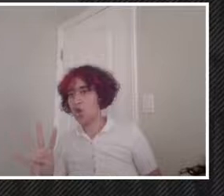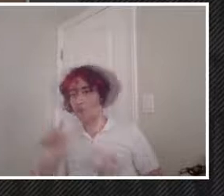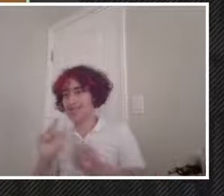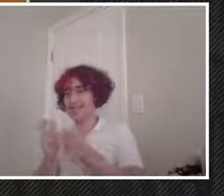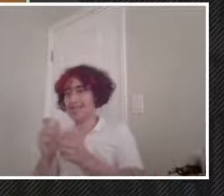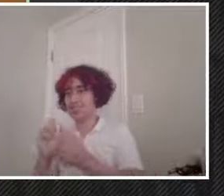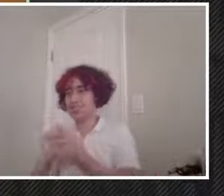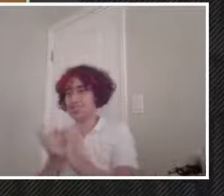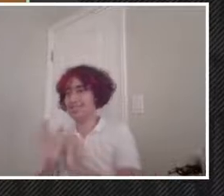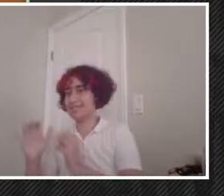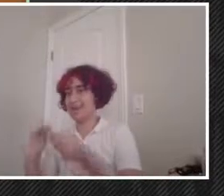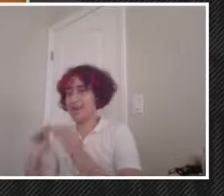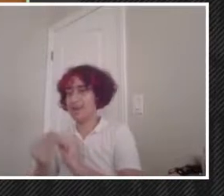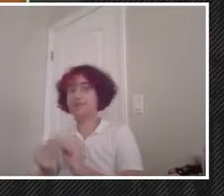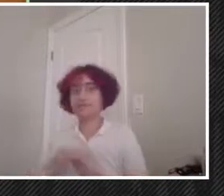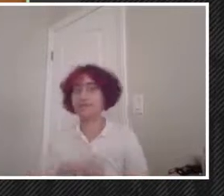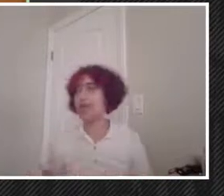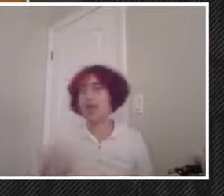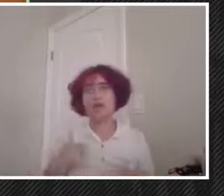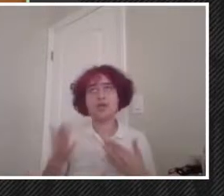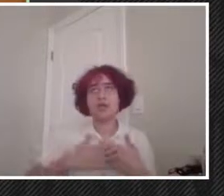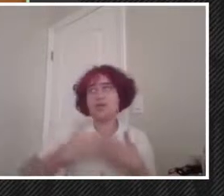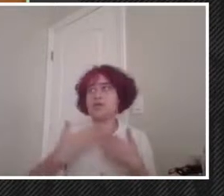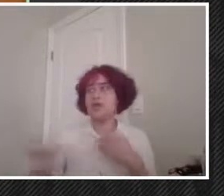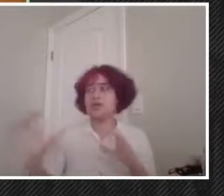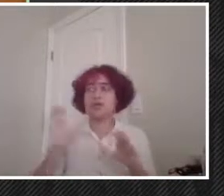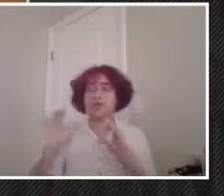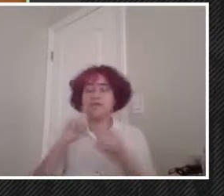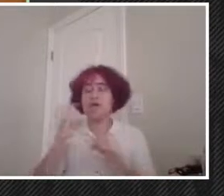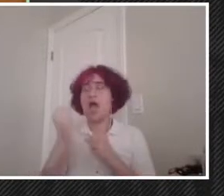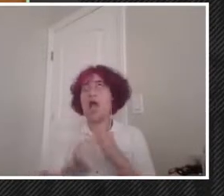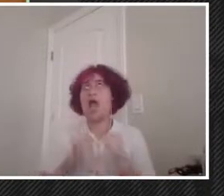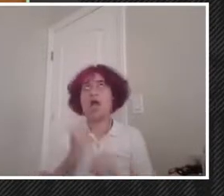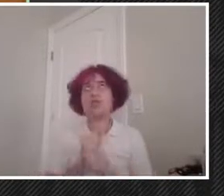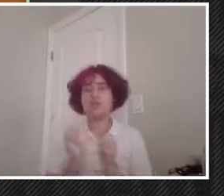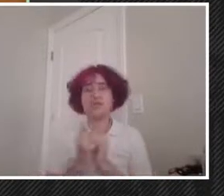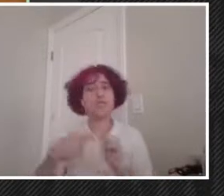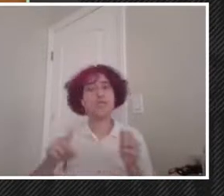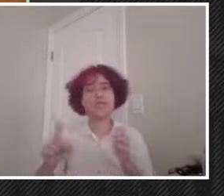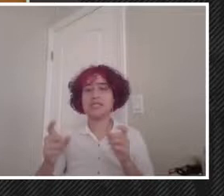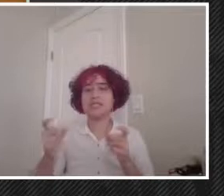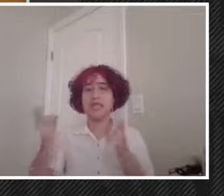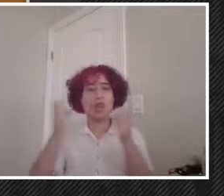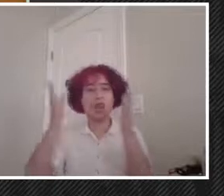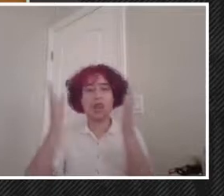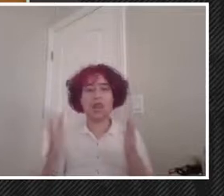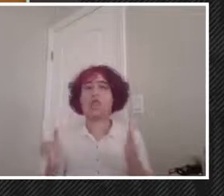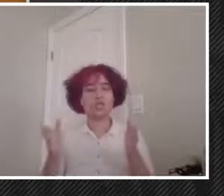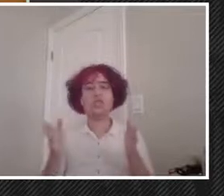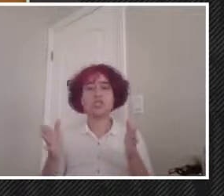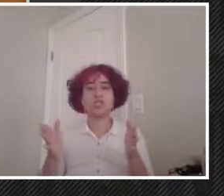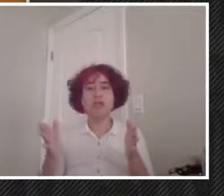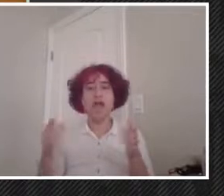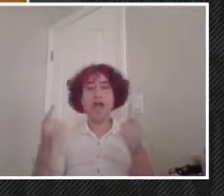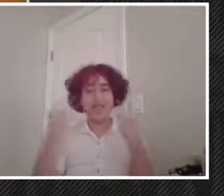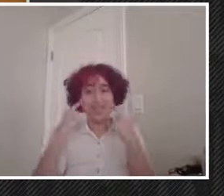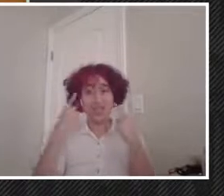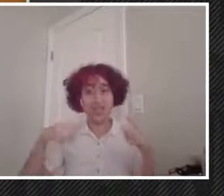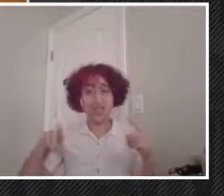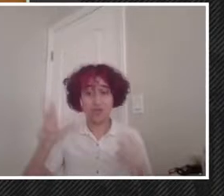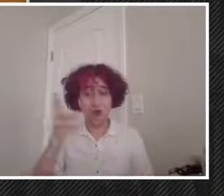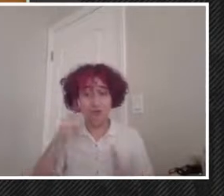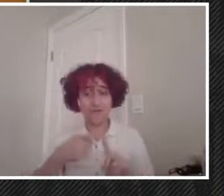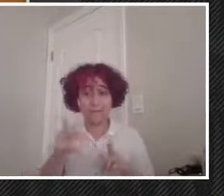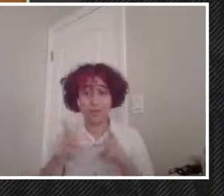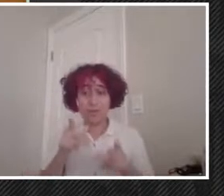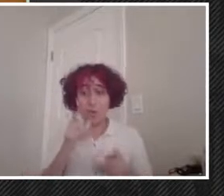with these leaders. You all have heard from, I think, folks who are going to be changing our national landscape. Watch out for